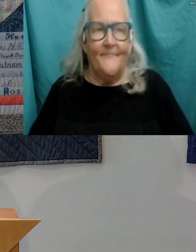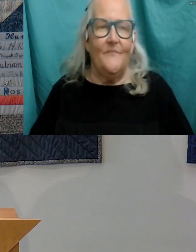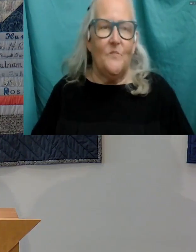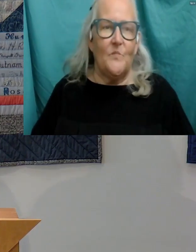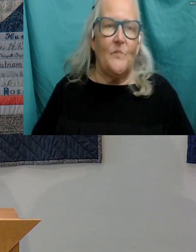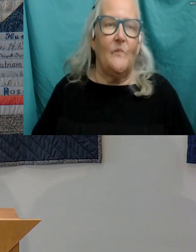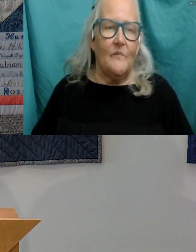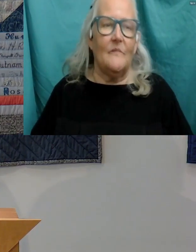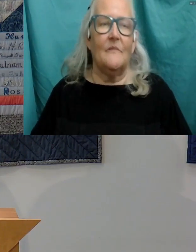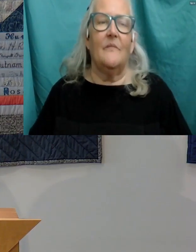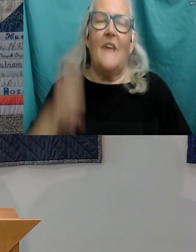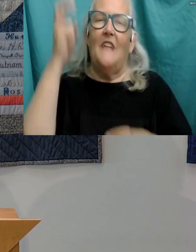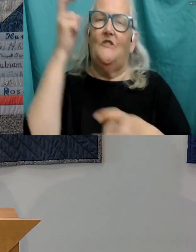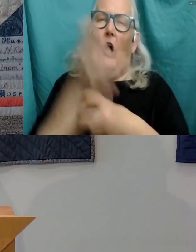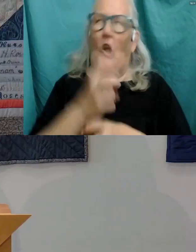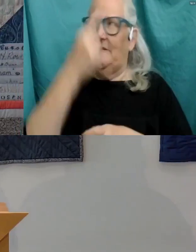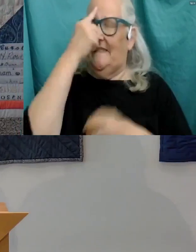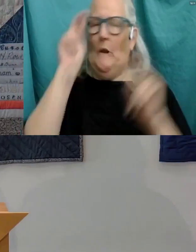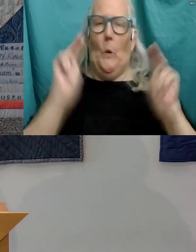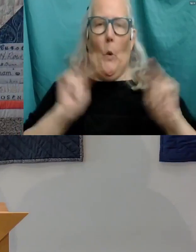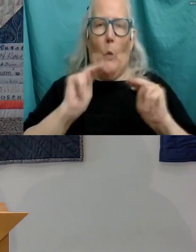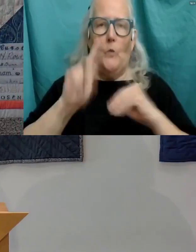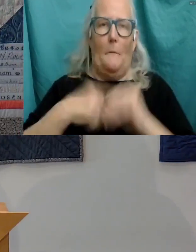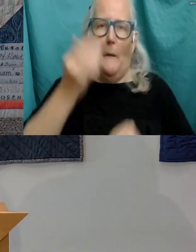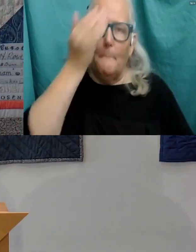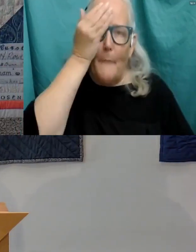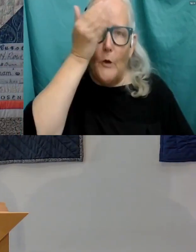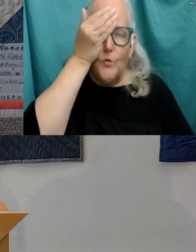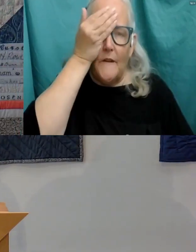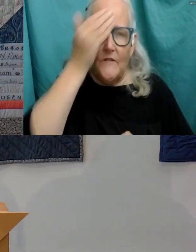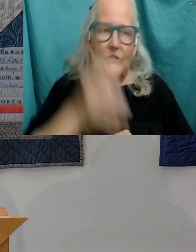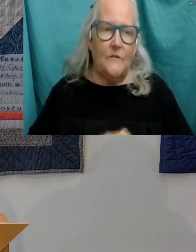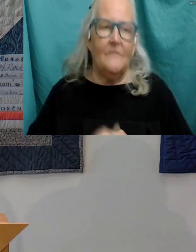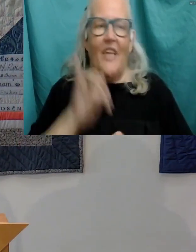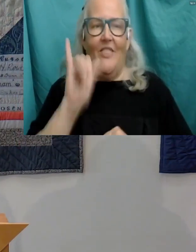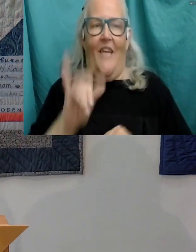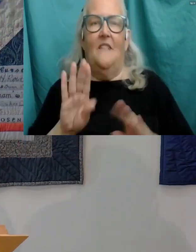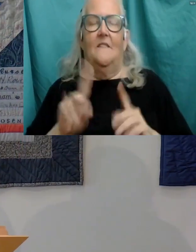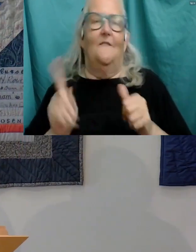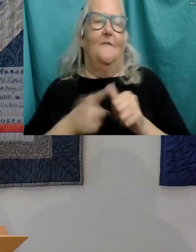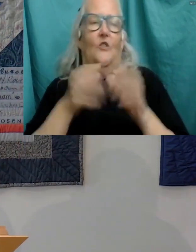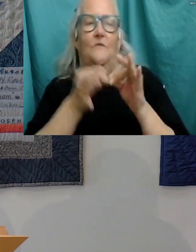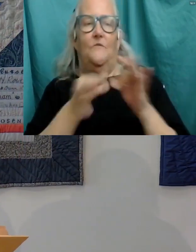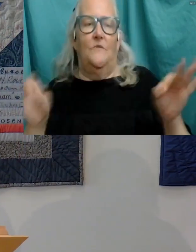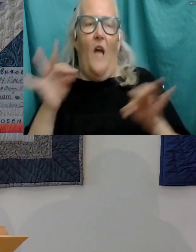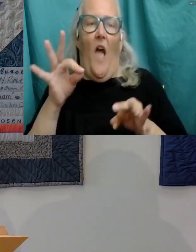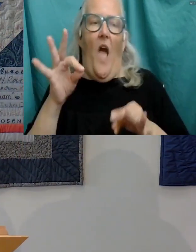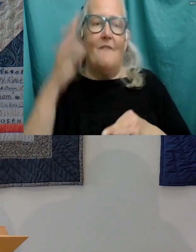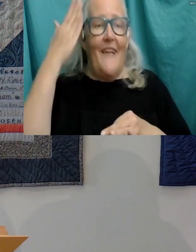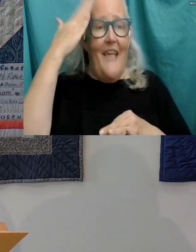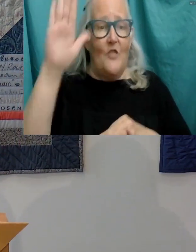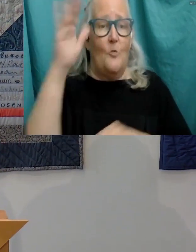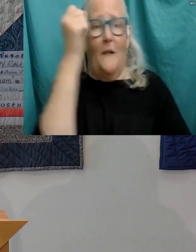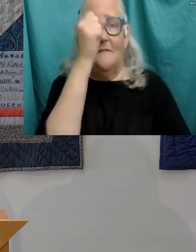about pirates. That's the opening sentence of activist, anthropologist, and anarchist